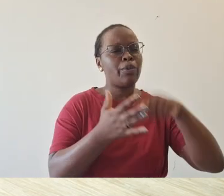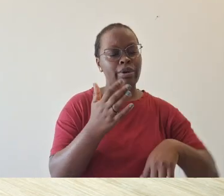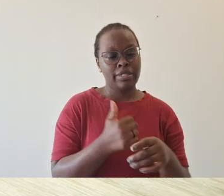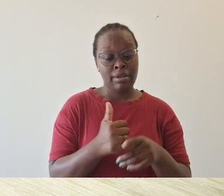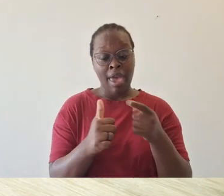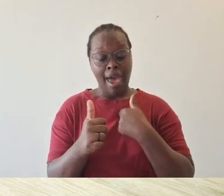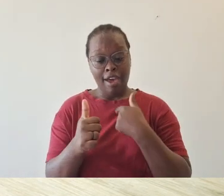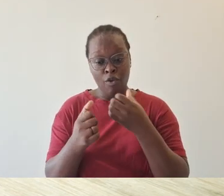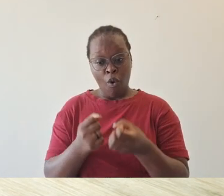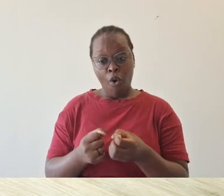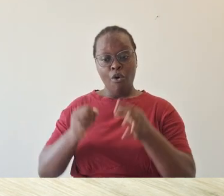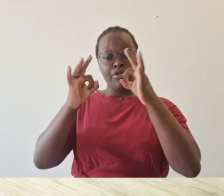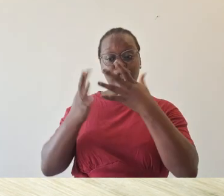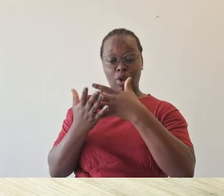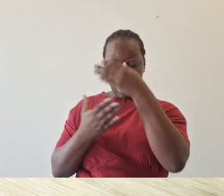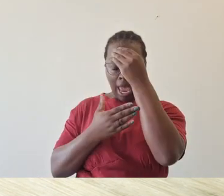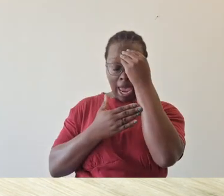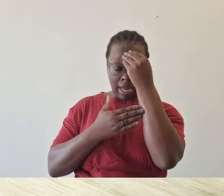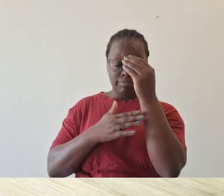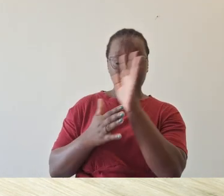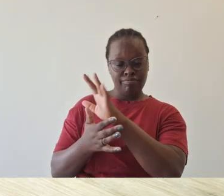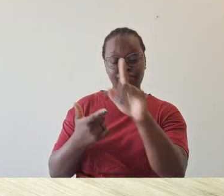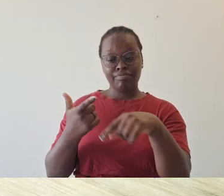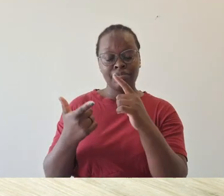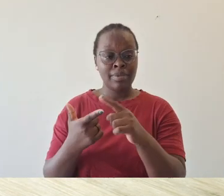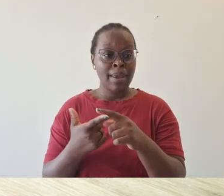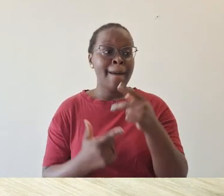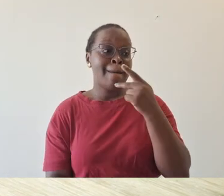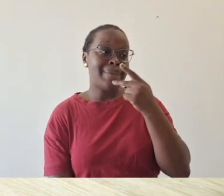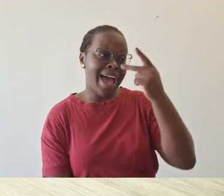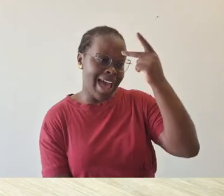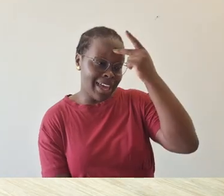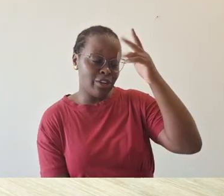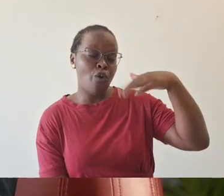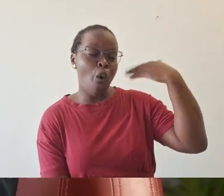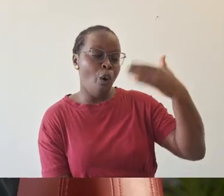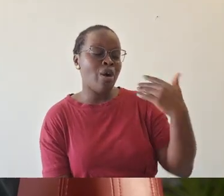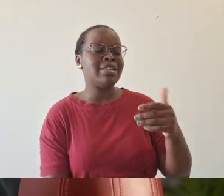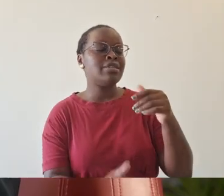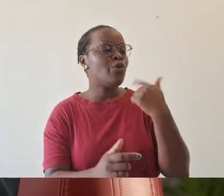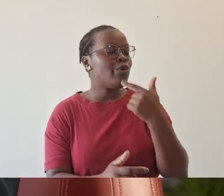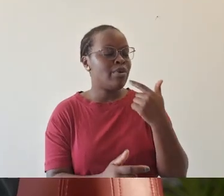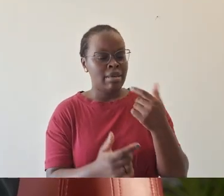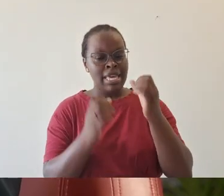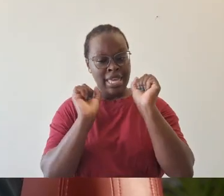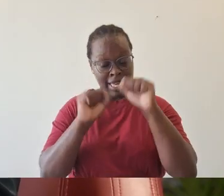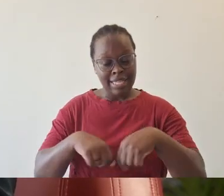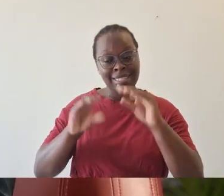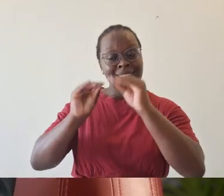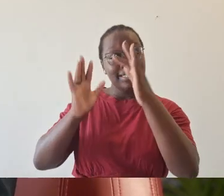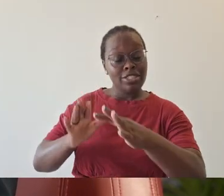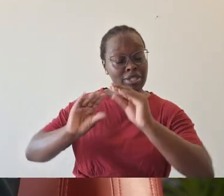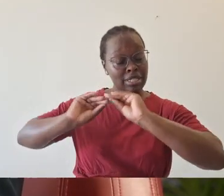informal aspect of learning. It's often overlooked, and you find that the parent is the one who will teach values to these children,